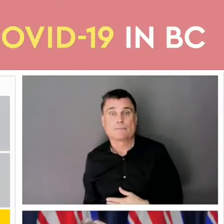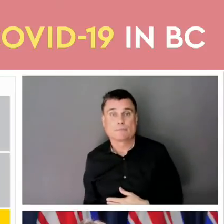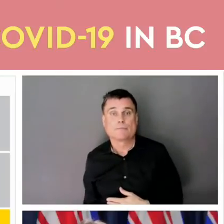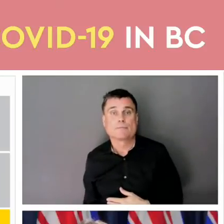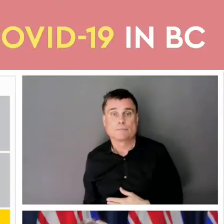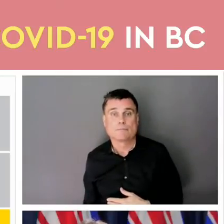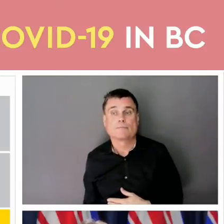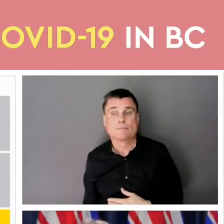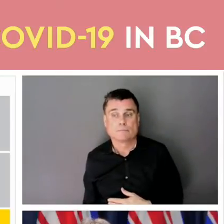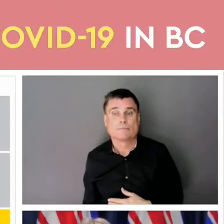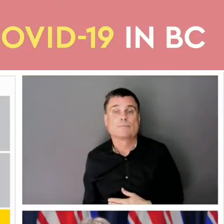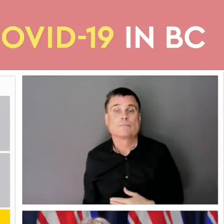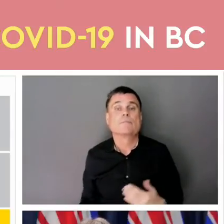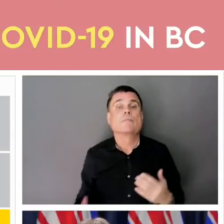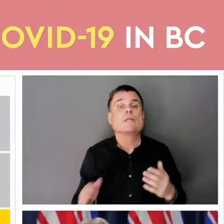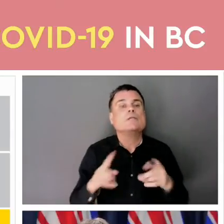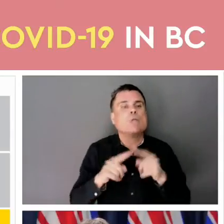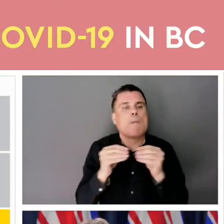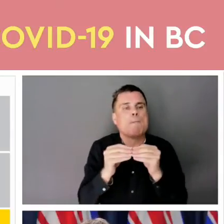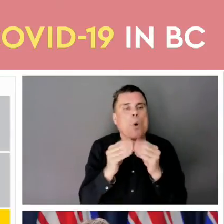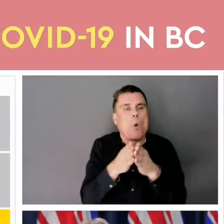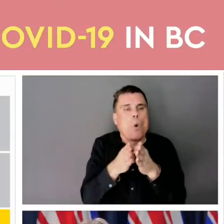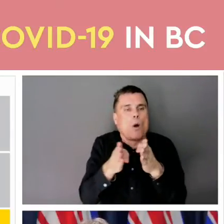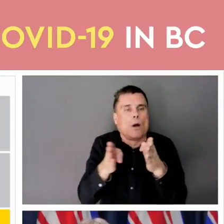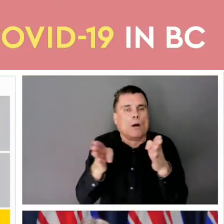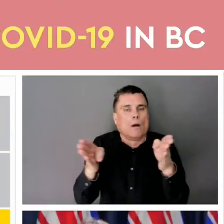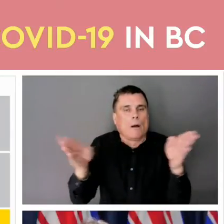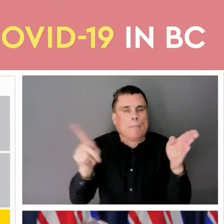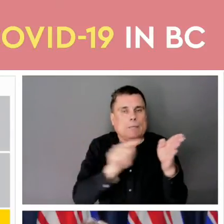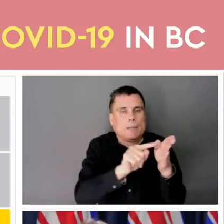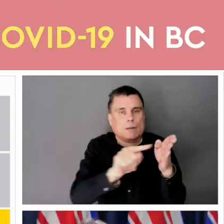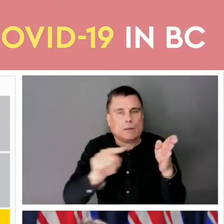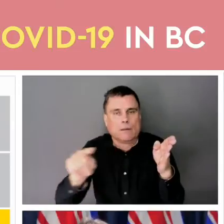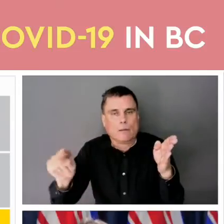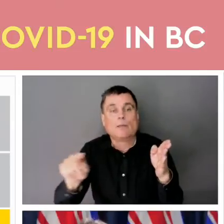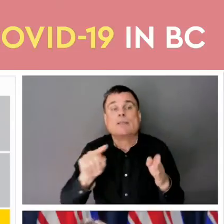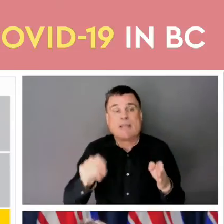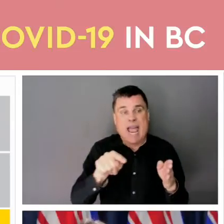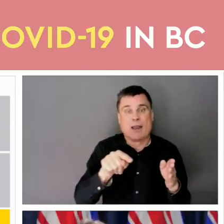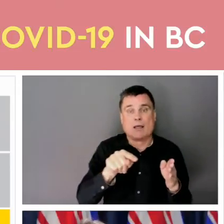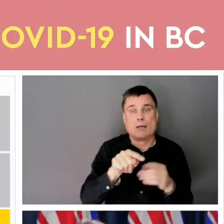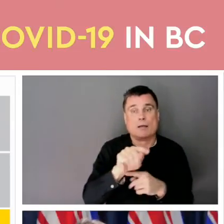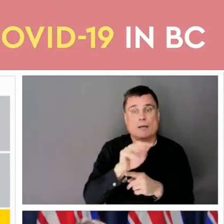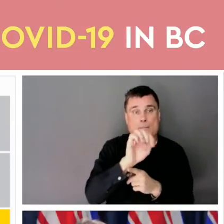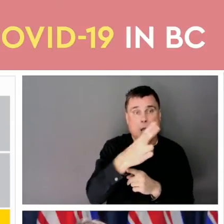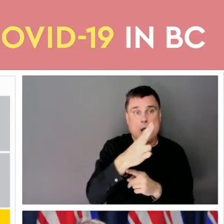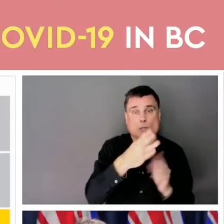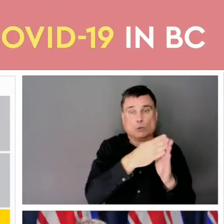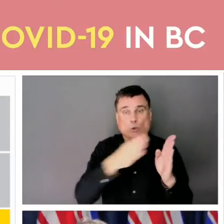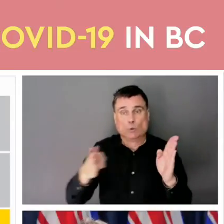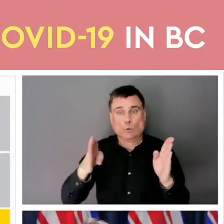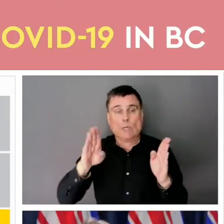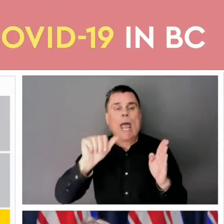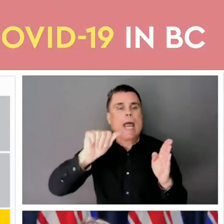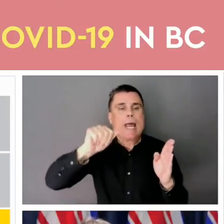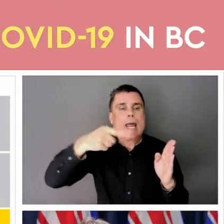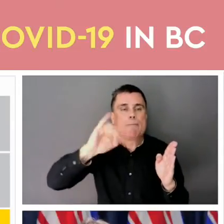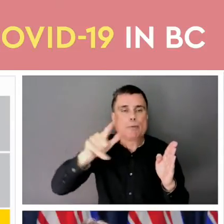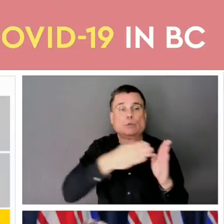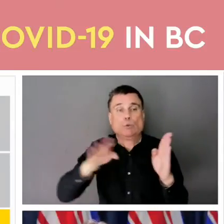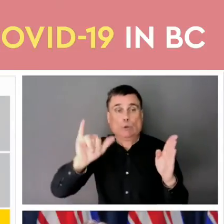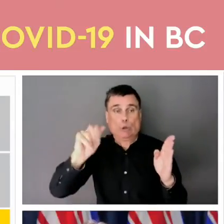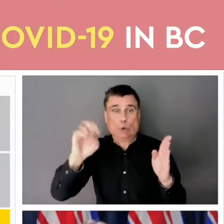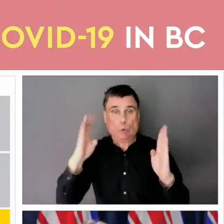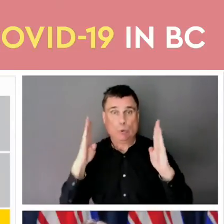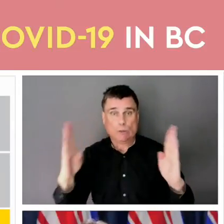So from April to June, as Dr. Henry has outlined in age increments, we will start with people aged 60